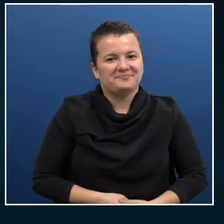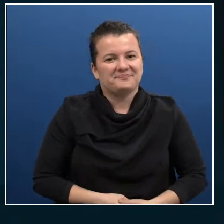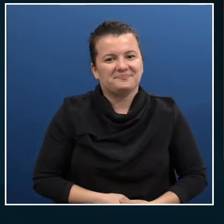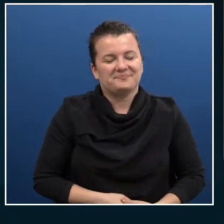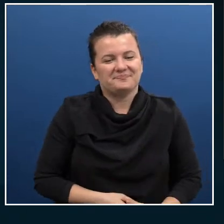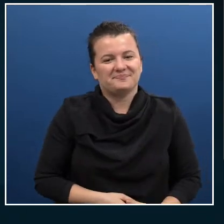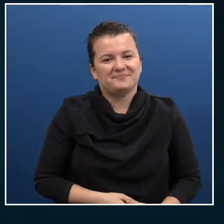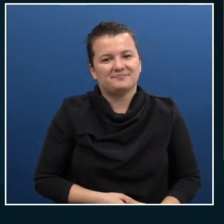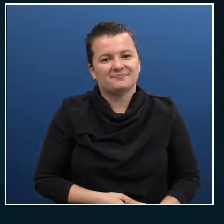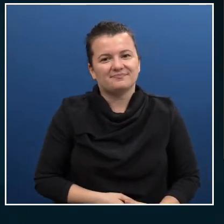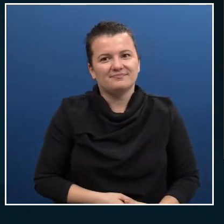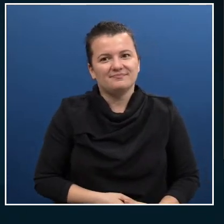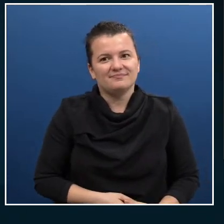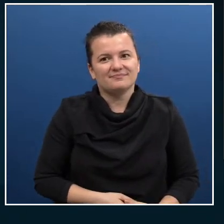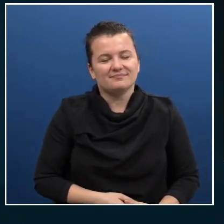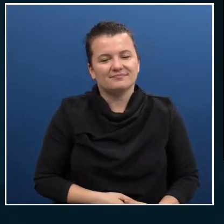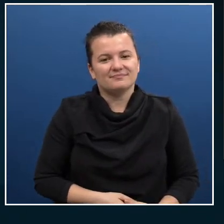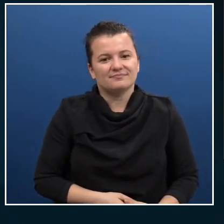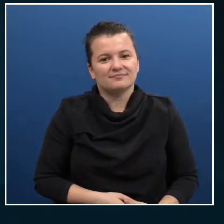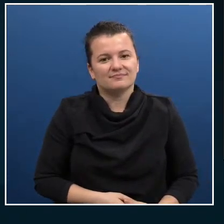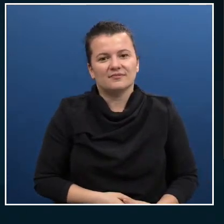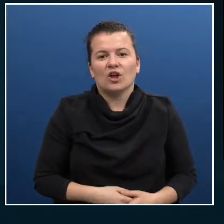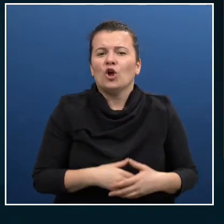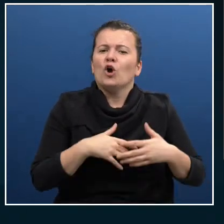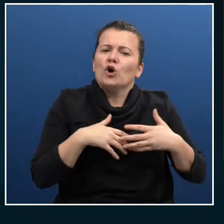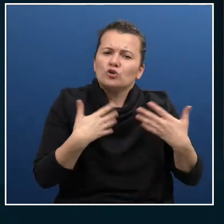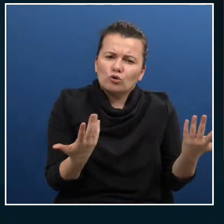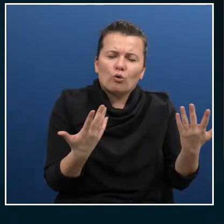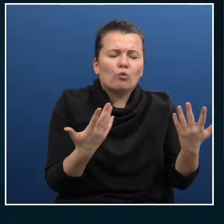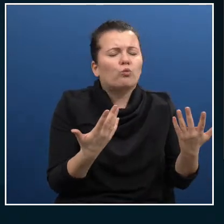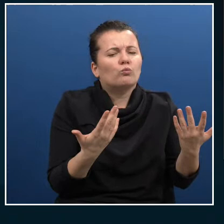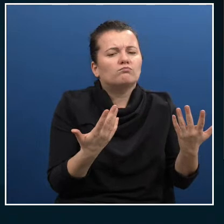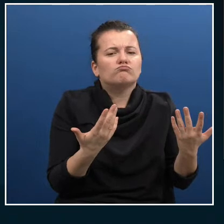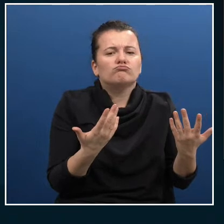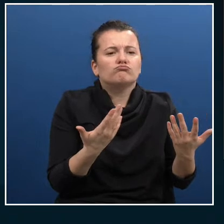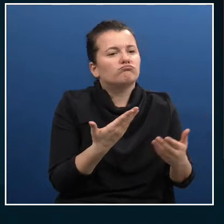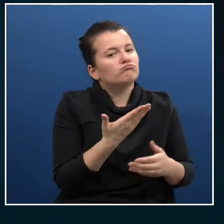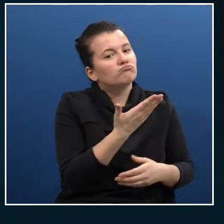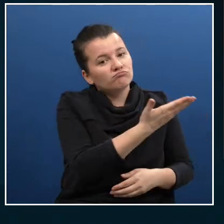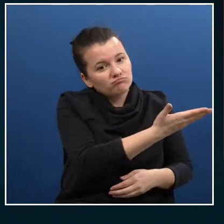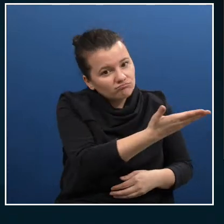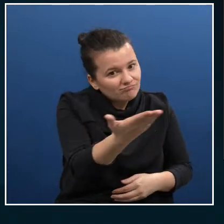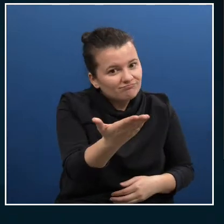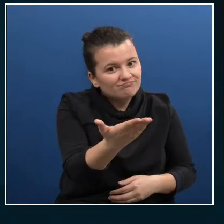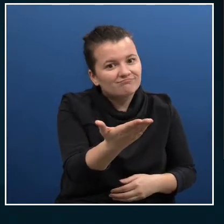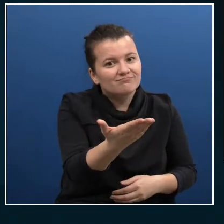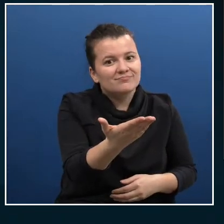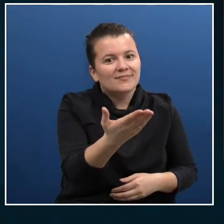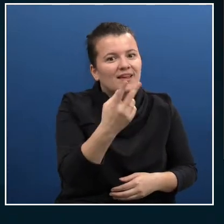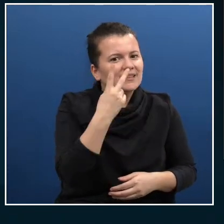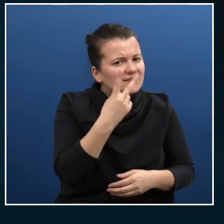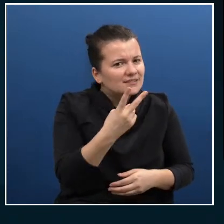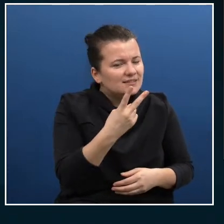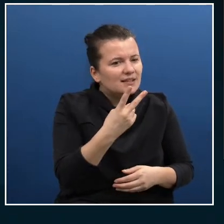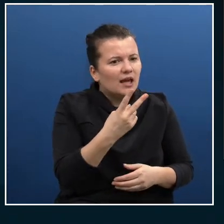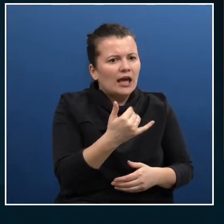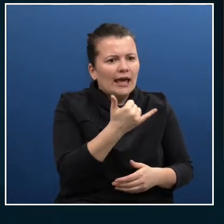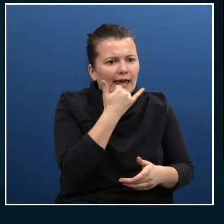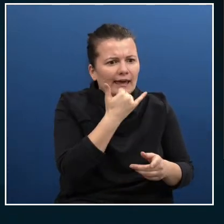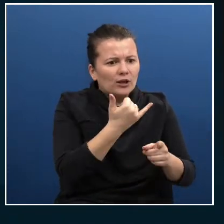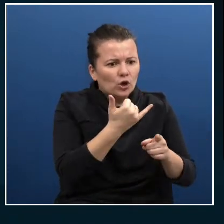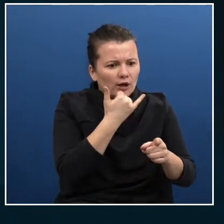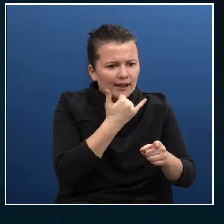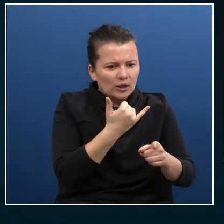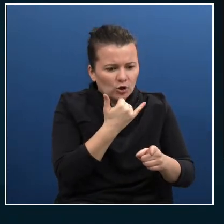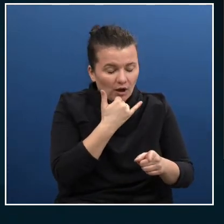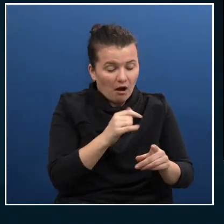So even diving into the error messages that clearly states what the error